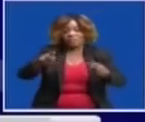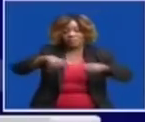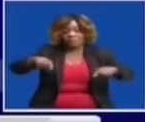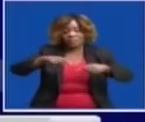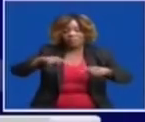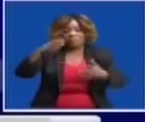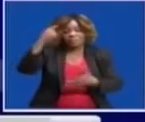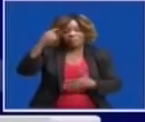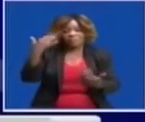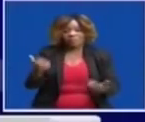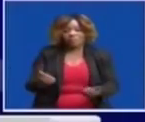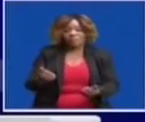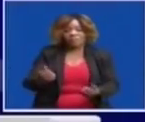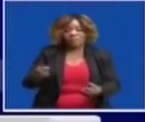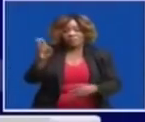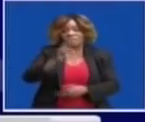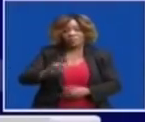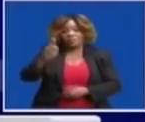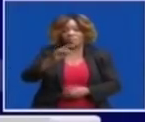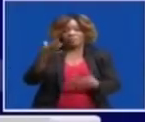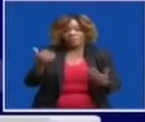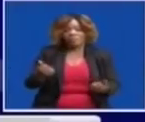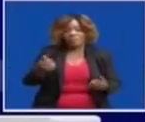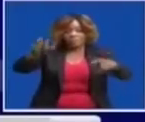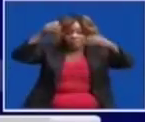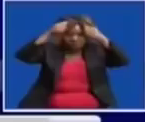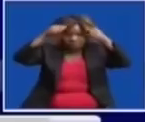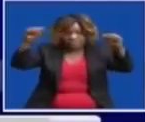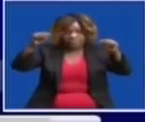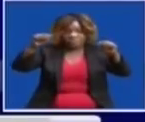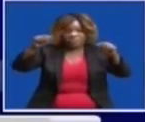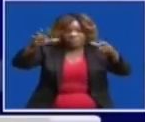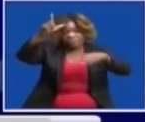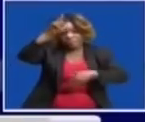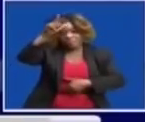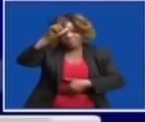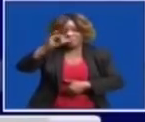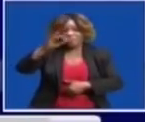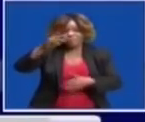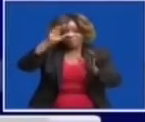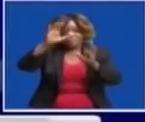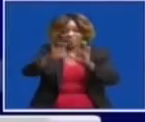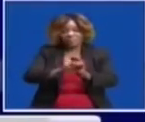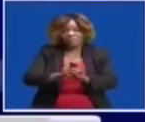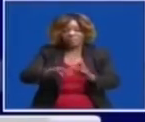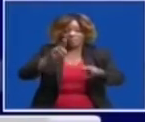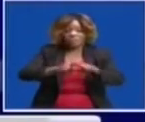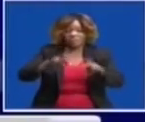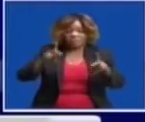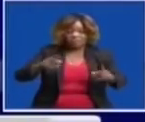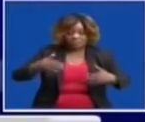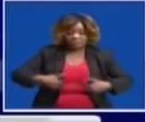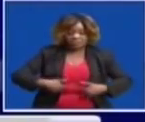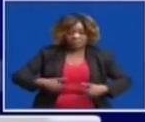government seat for allegedly using President Edgar Lungu's image on his poster. PF Chirabombwe Youth Chairperson